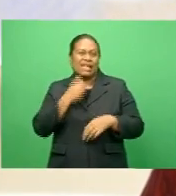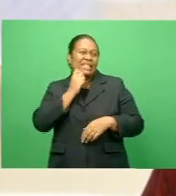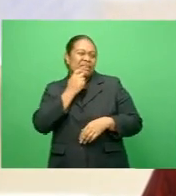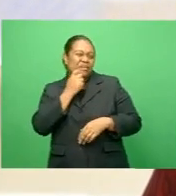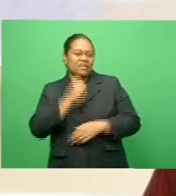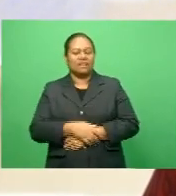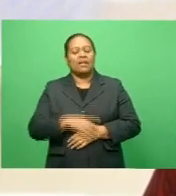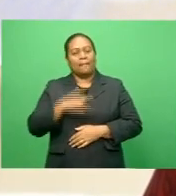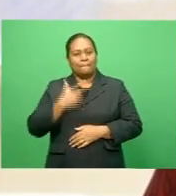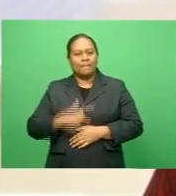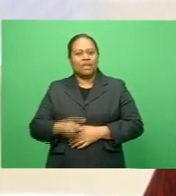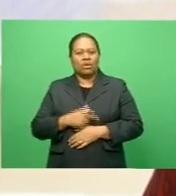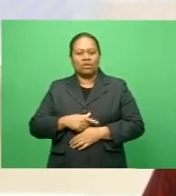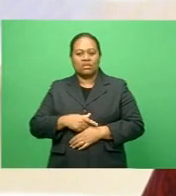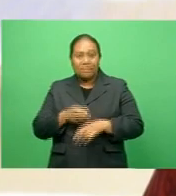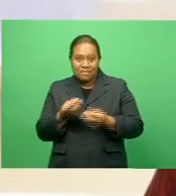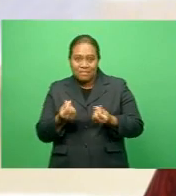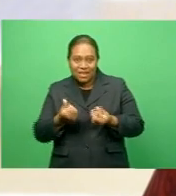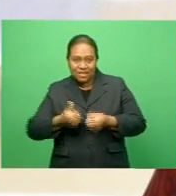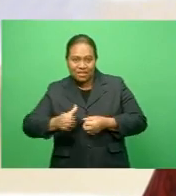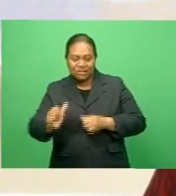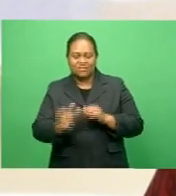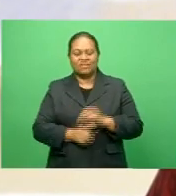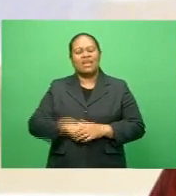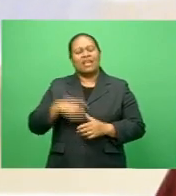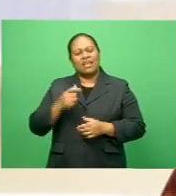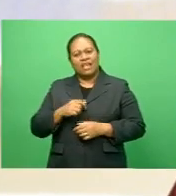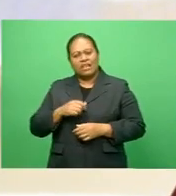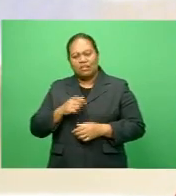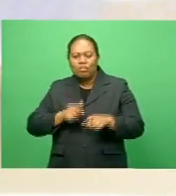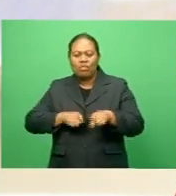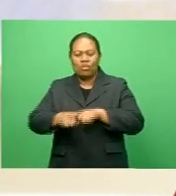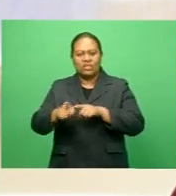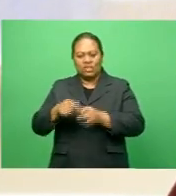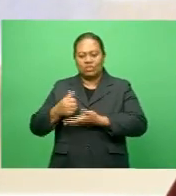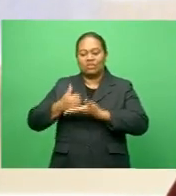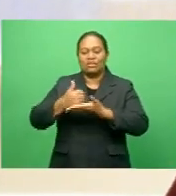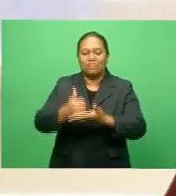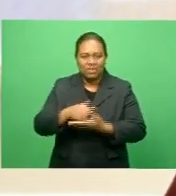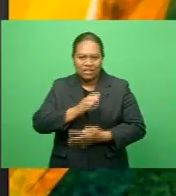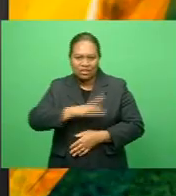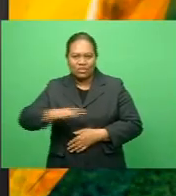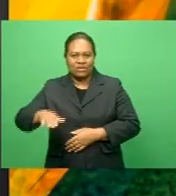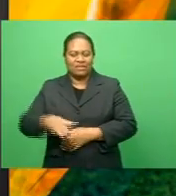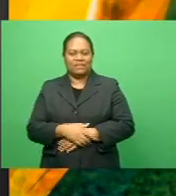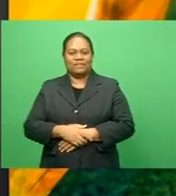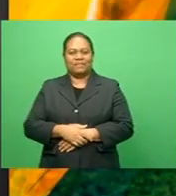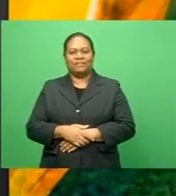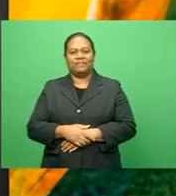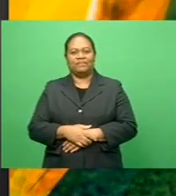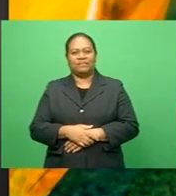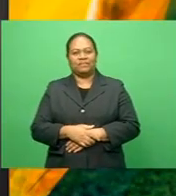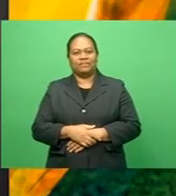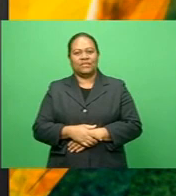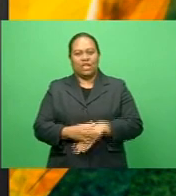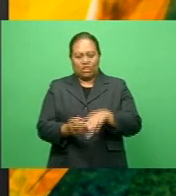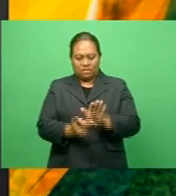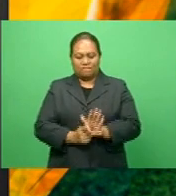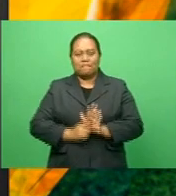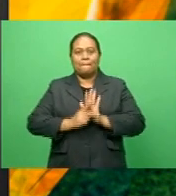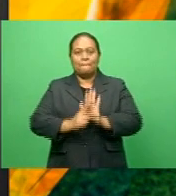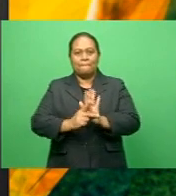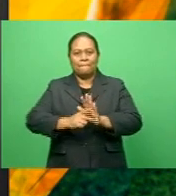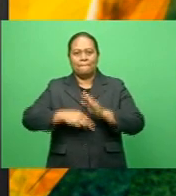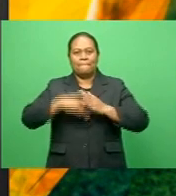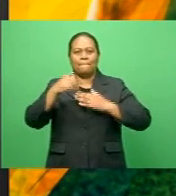and channel it towards the kids that, and keep their dreams and hopes alive. The pressure builds for defending